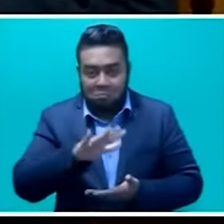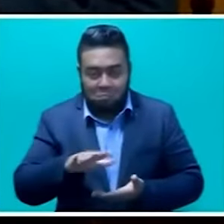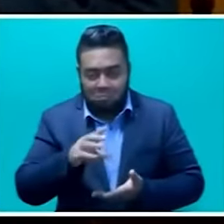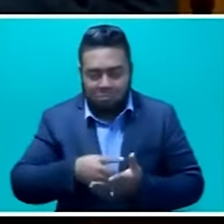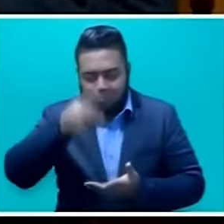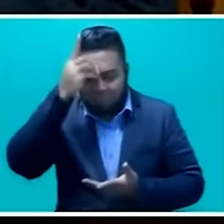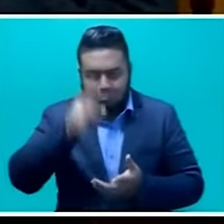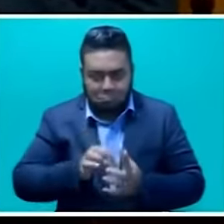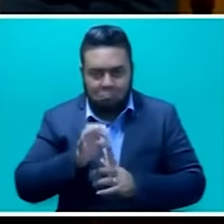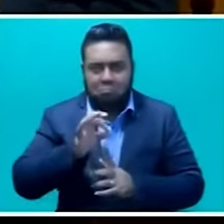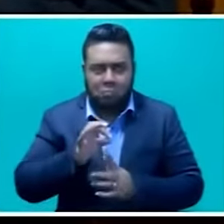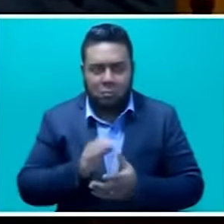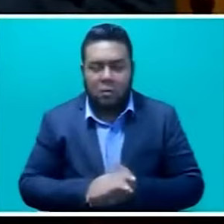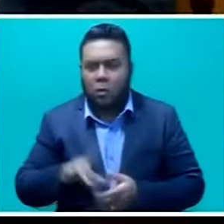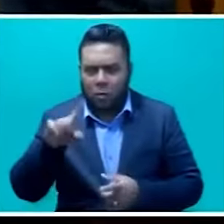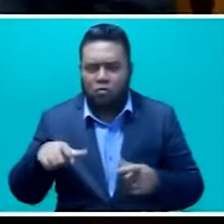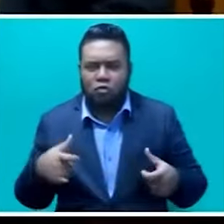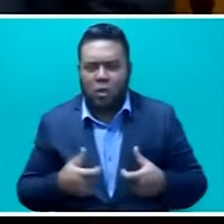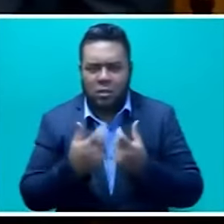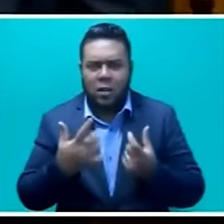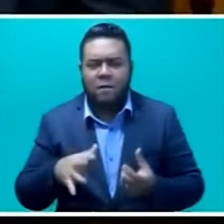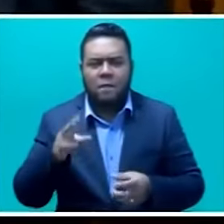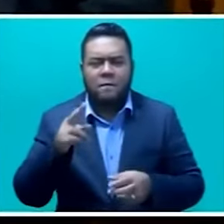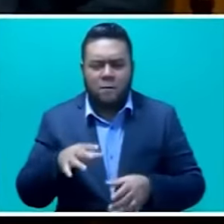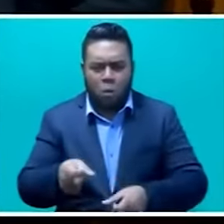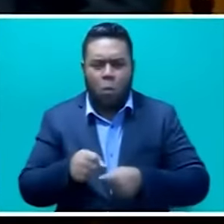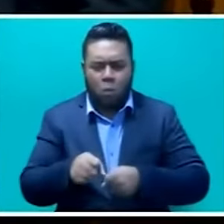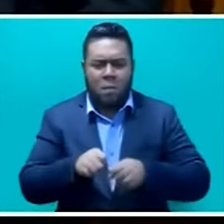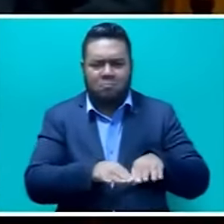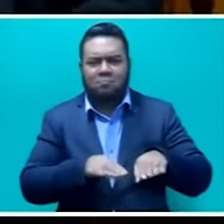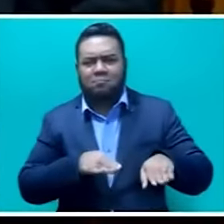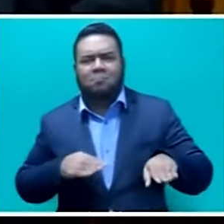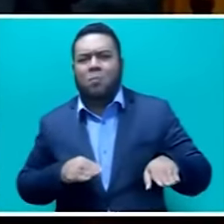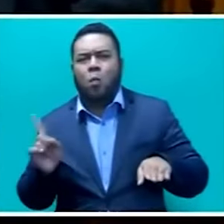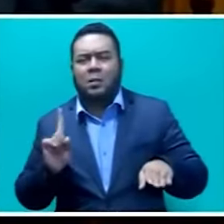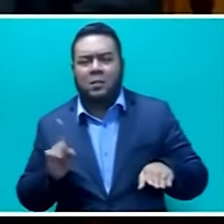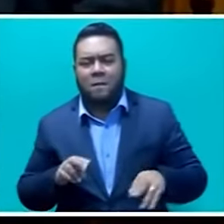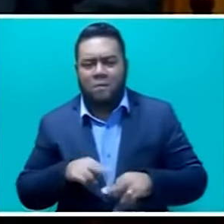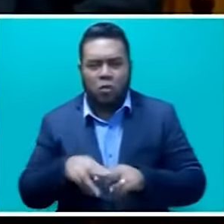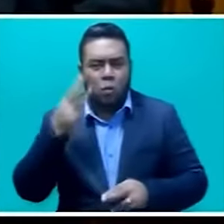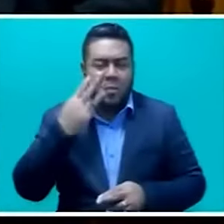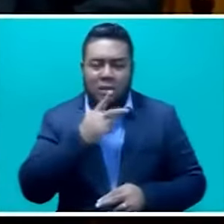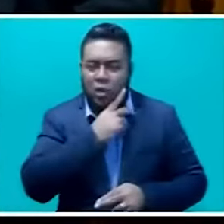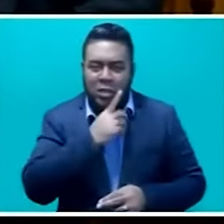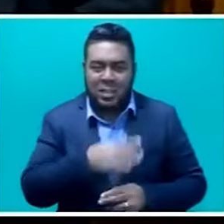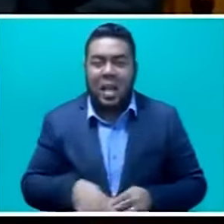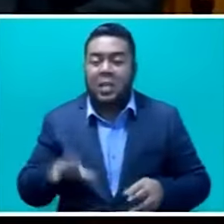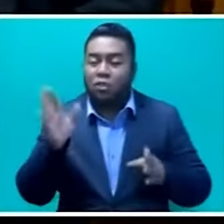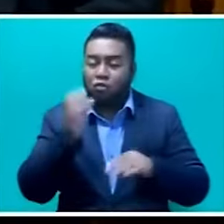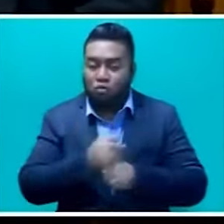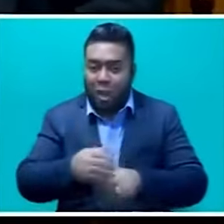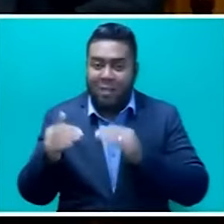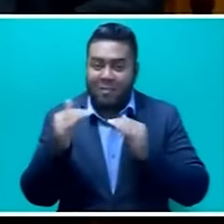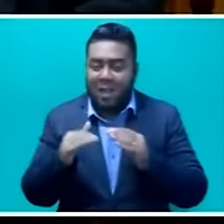challenges continue to hold back the empowerment of Fijian women and girls in all diversities. Gender discriminatory